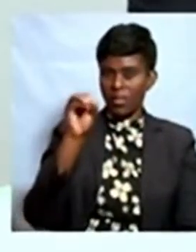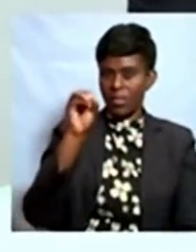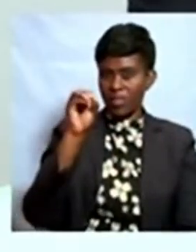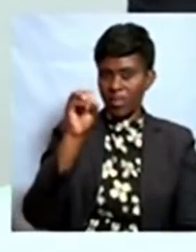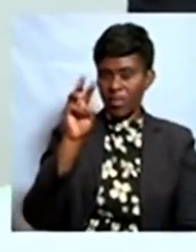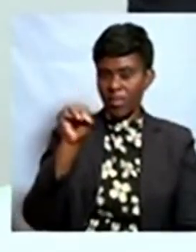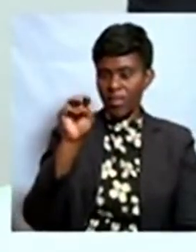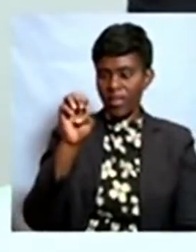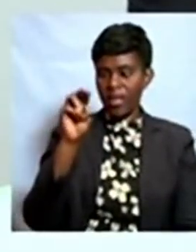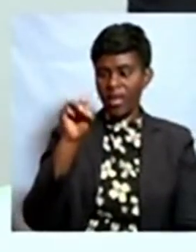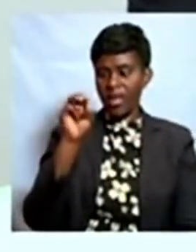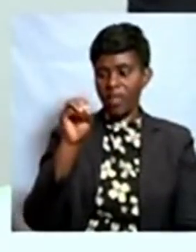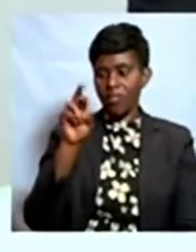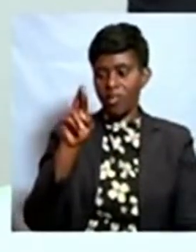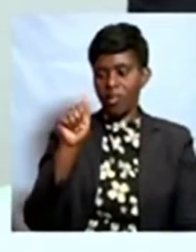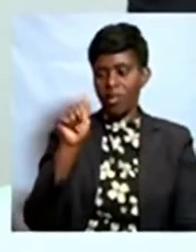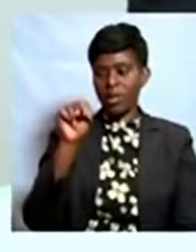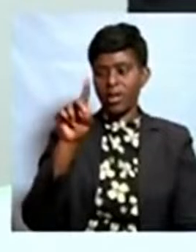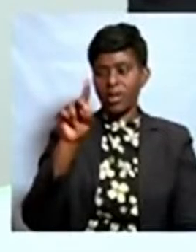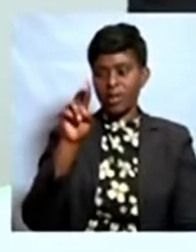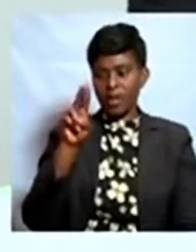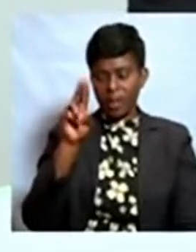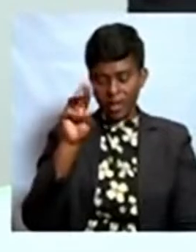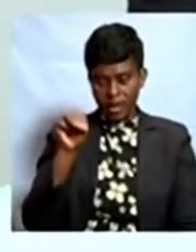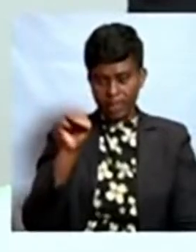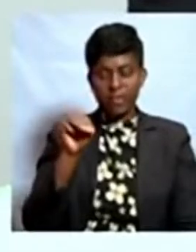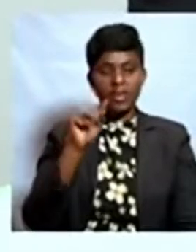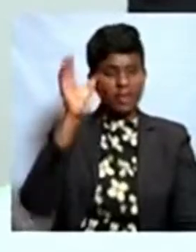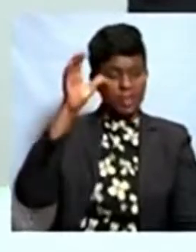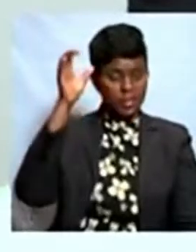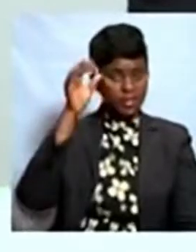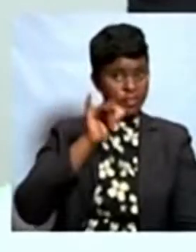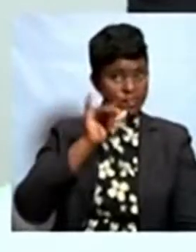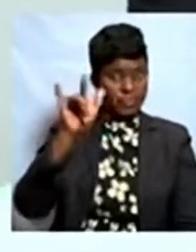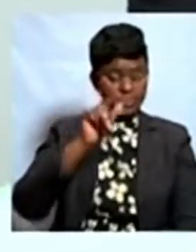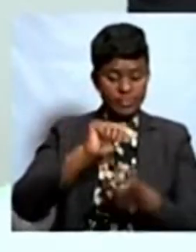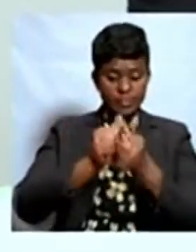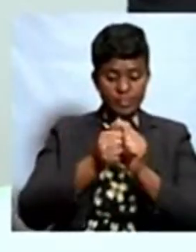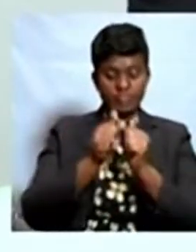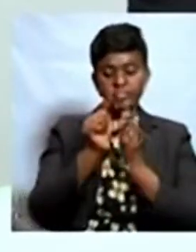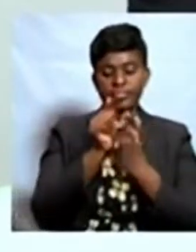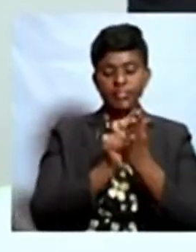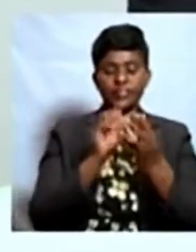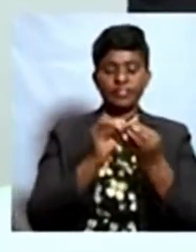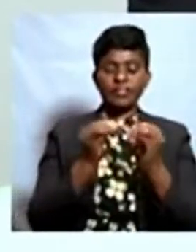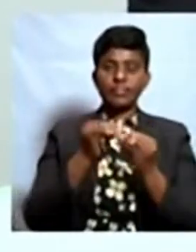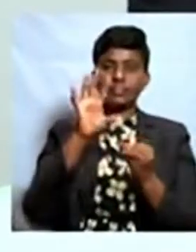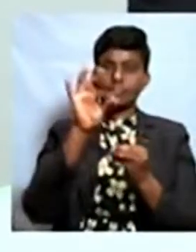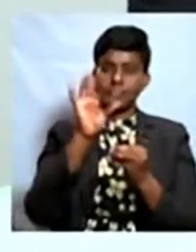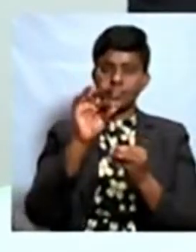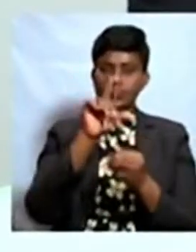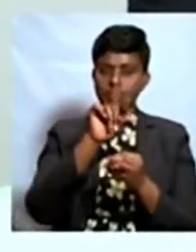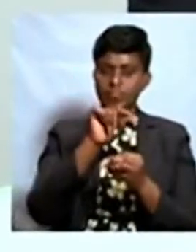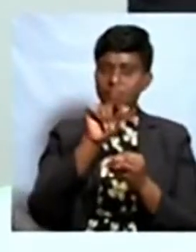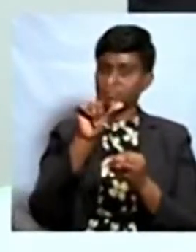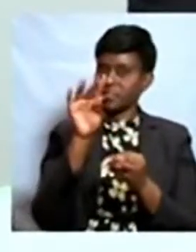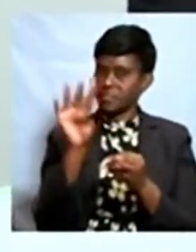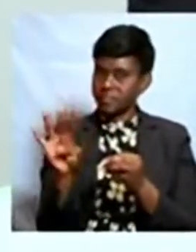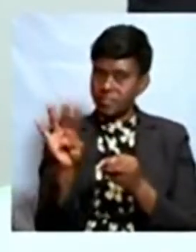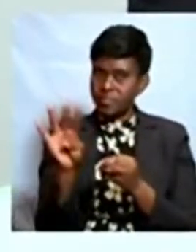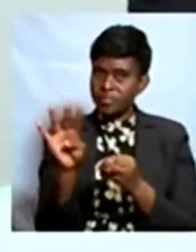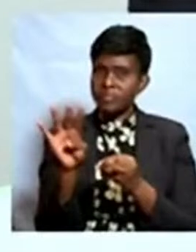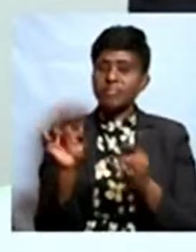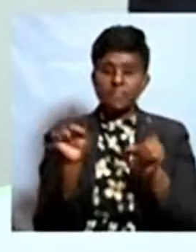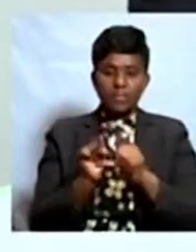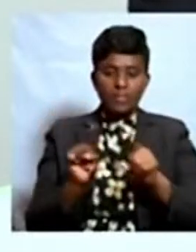That is on the Civil Aviation Authority Amendment Bill number 9 of 2024,